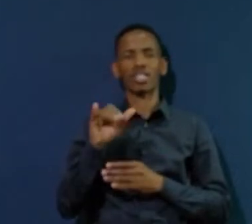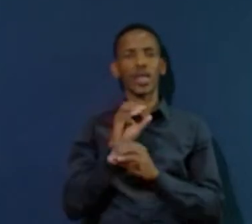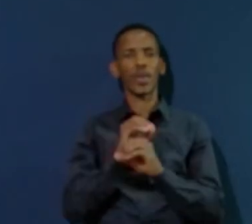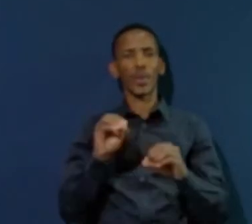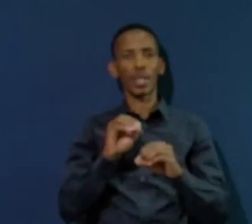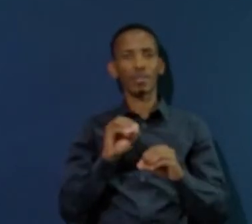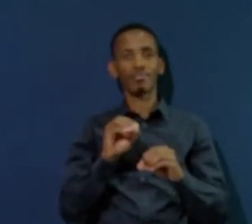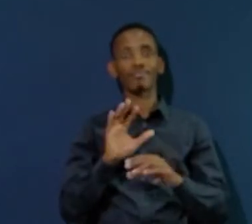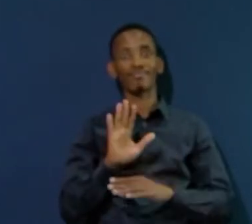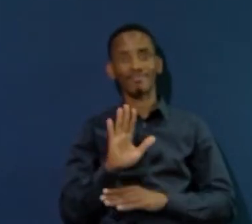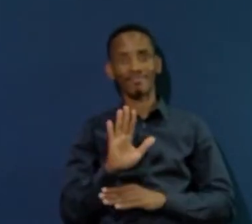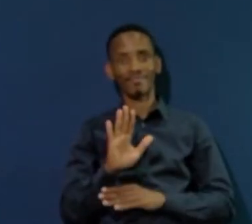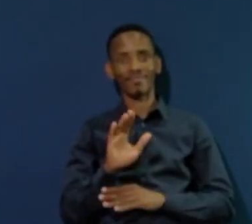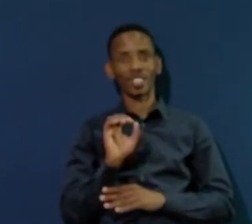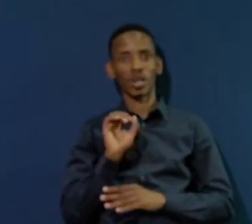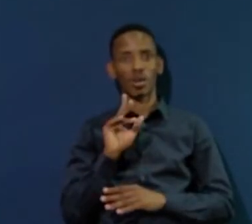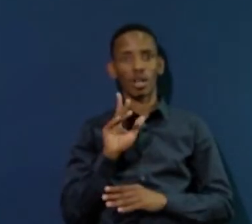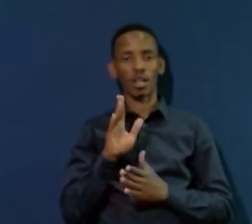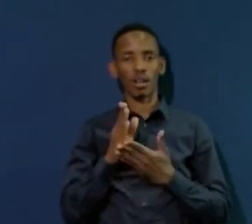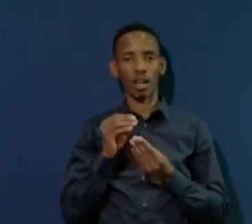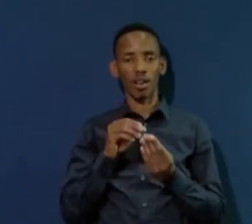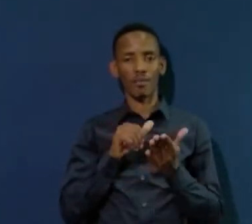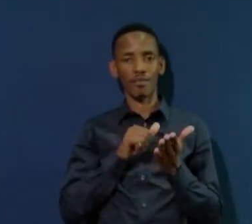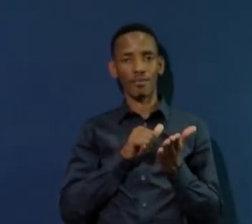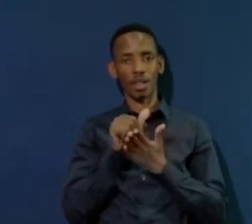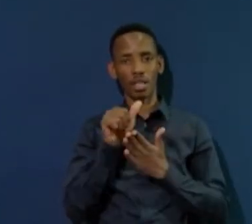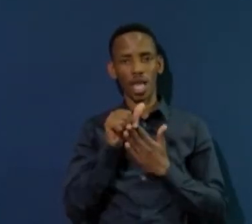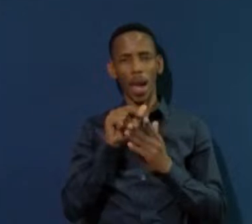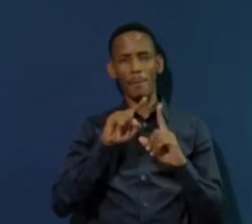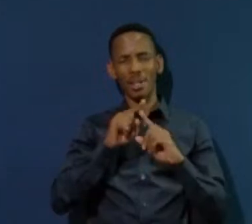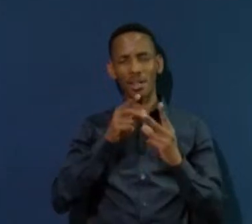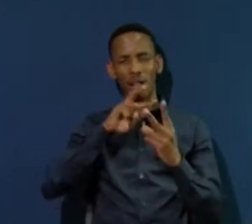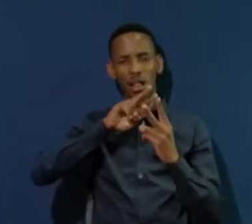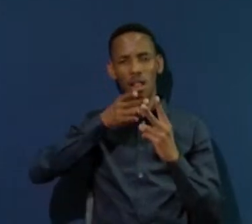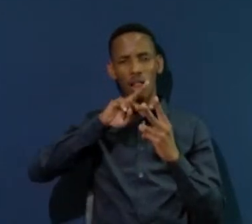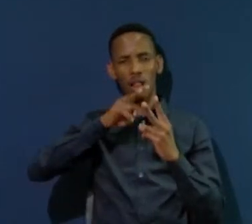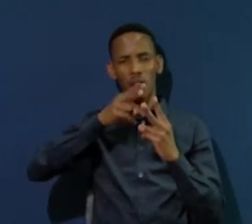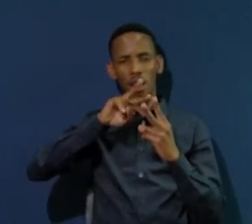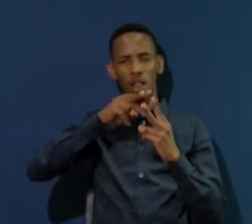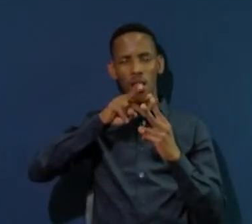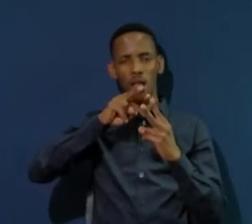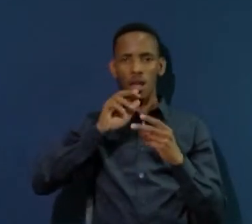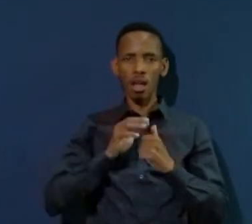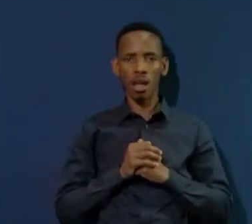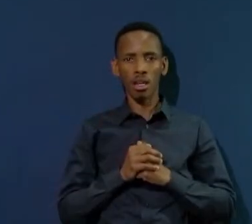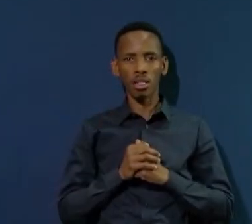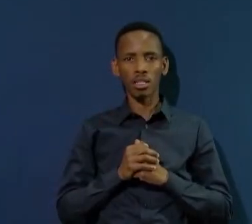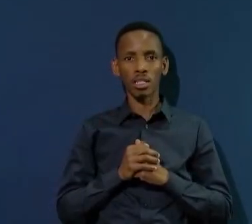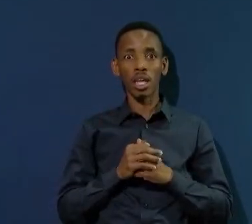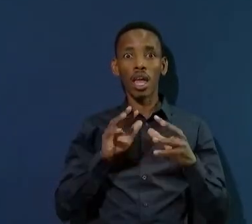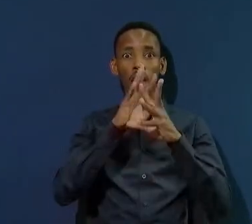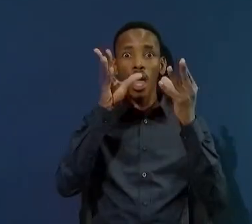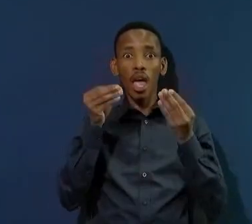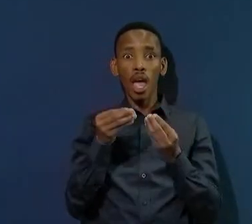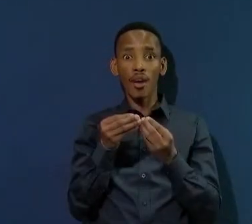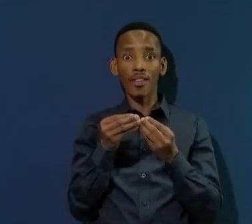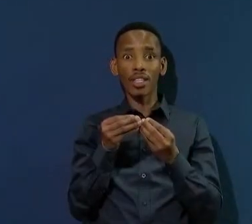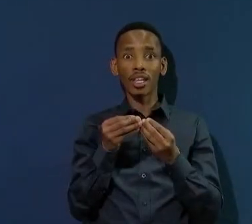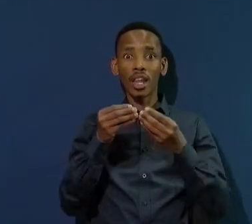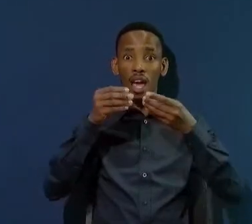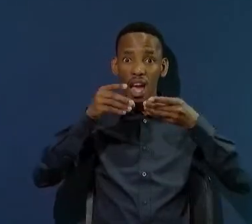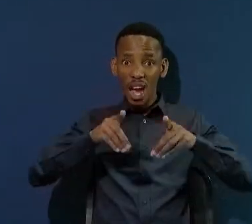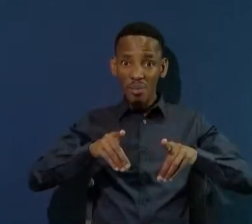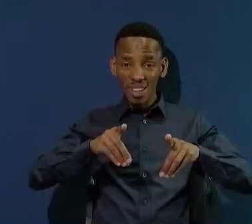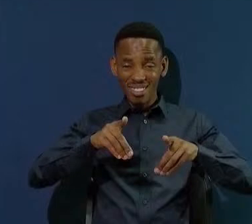karabame, it's twofold. It's yes and no. Everything that happens during elections